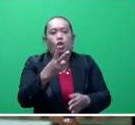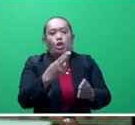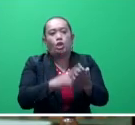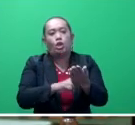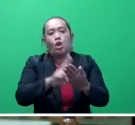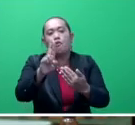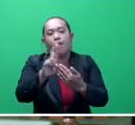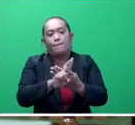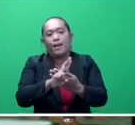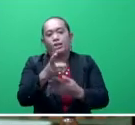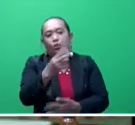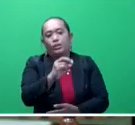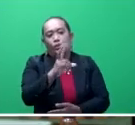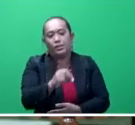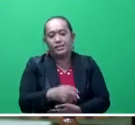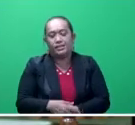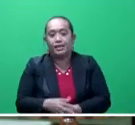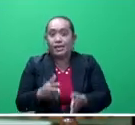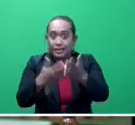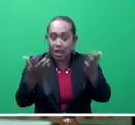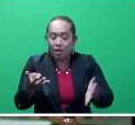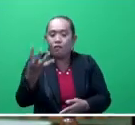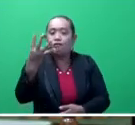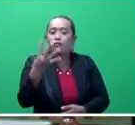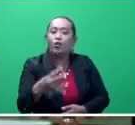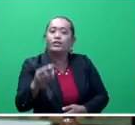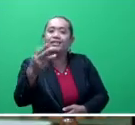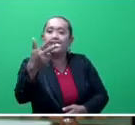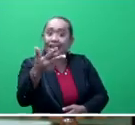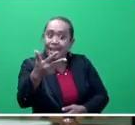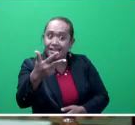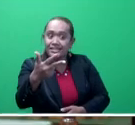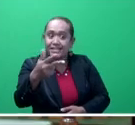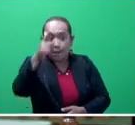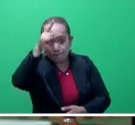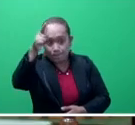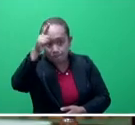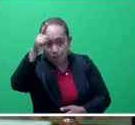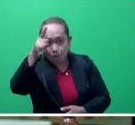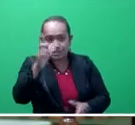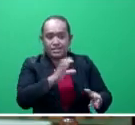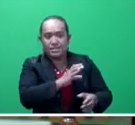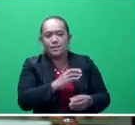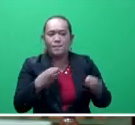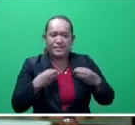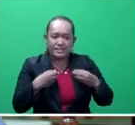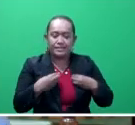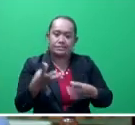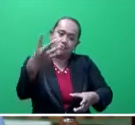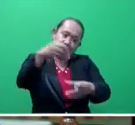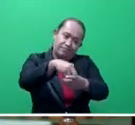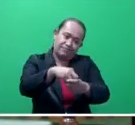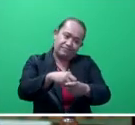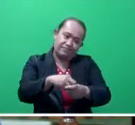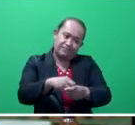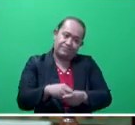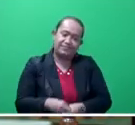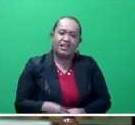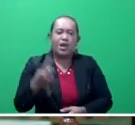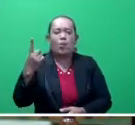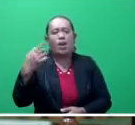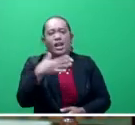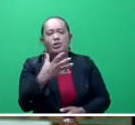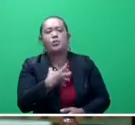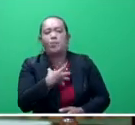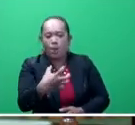some 48 employers have participated in the scheme, creating around 1,000 new jobs. Mr. Speaker, sir,